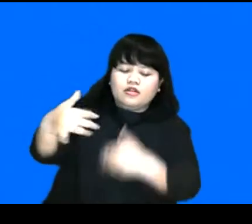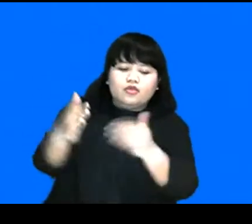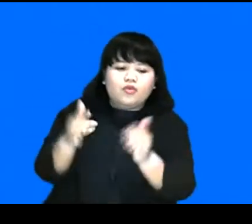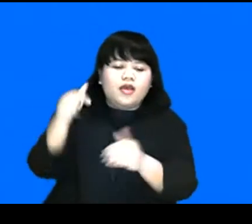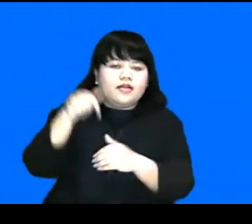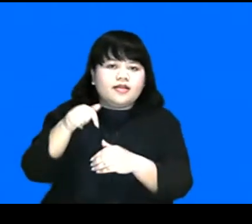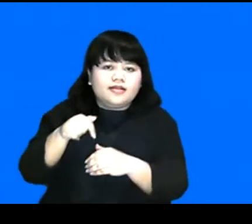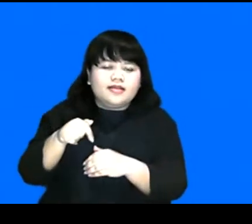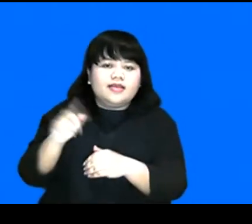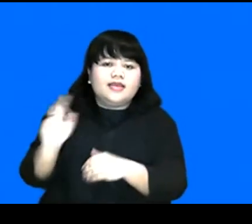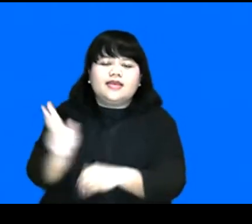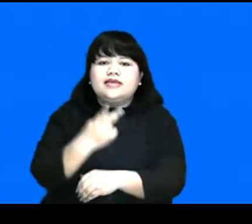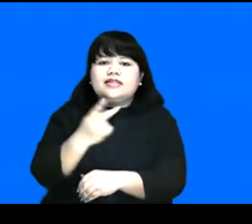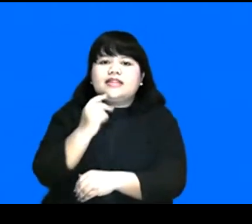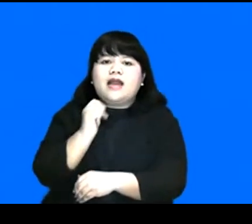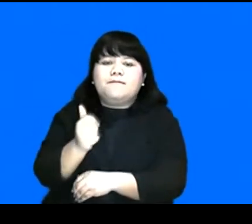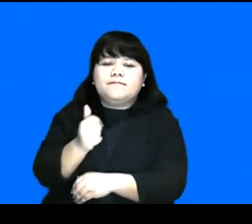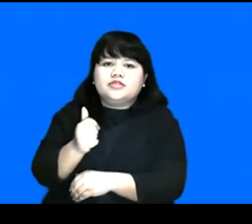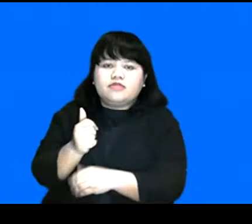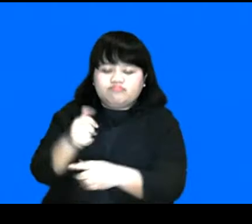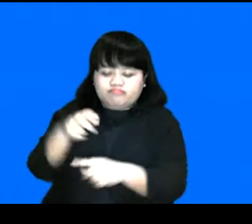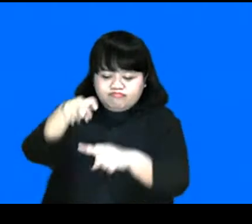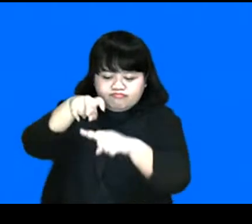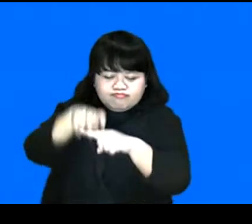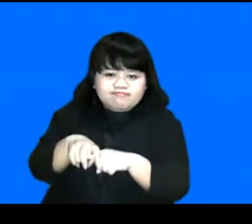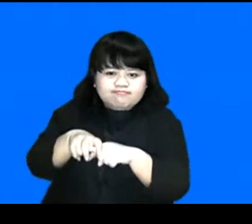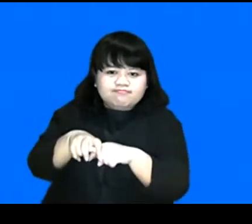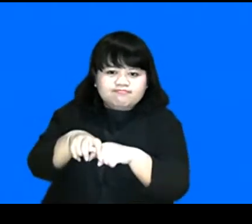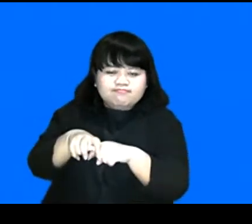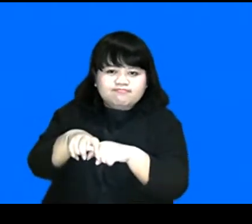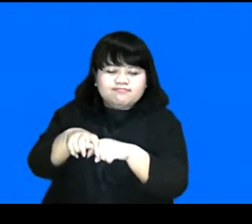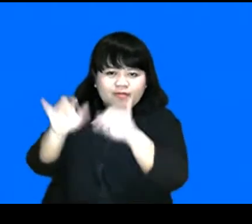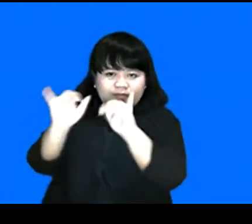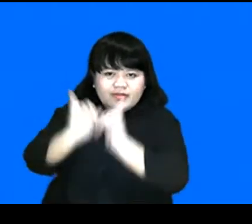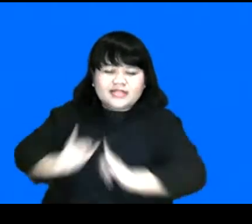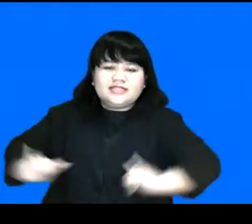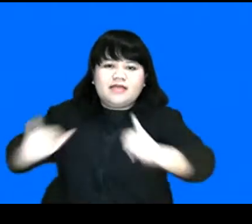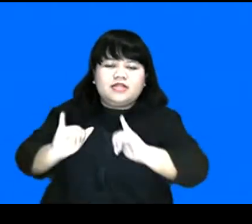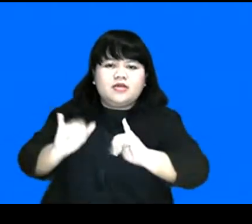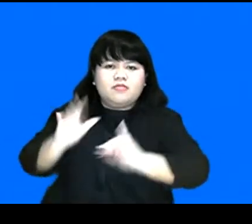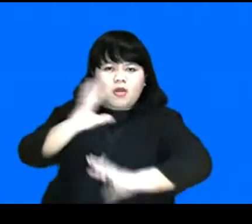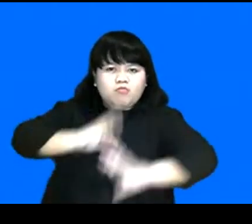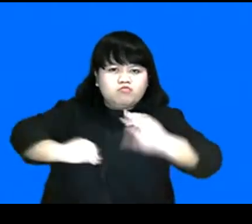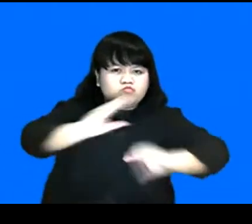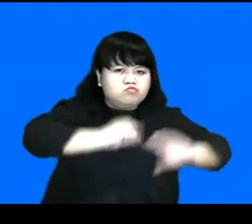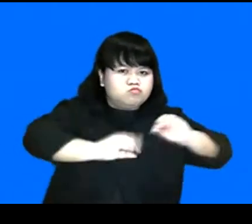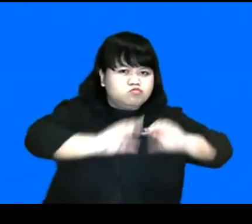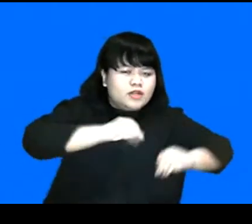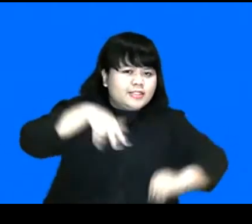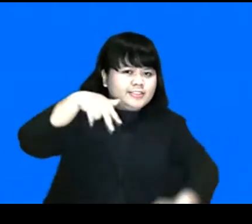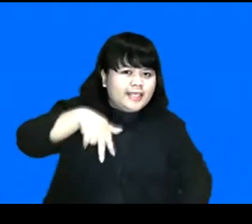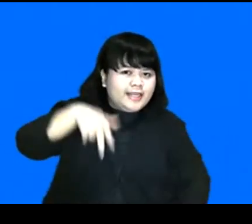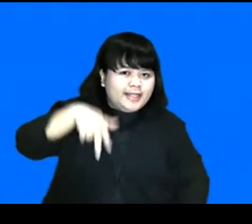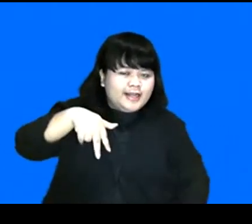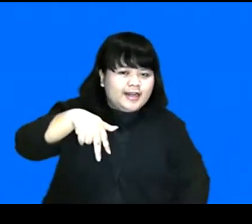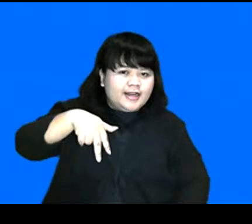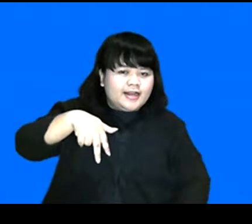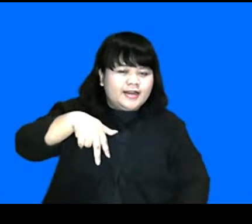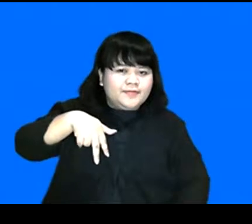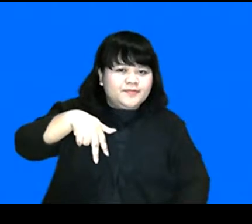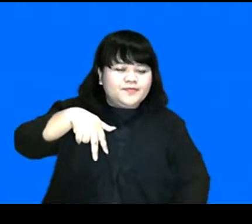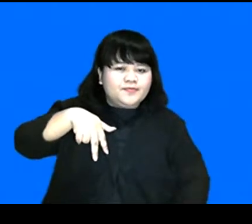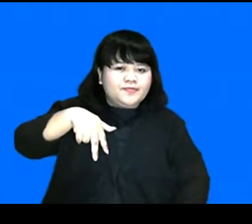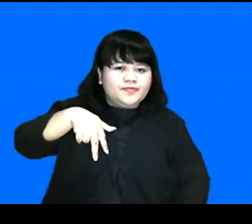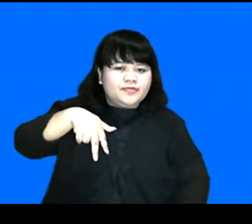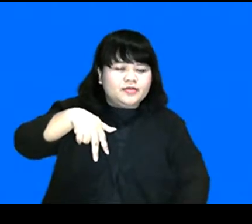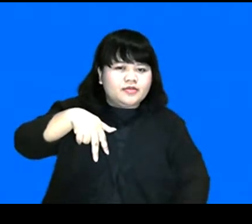and reimagine how a more gender-just world can come about. And a large part of it is allocation